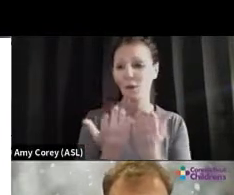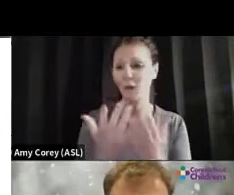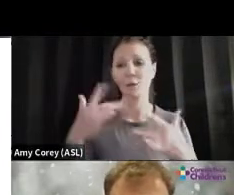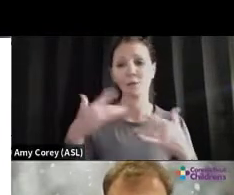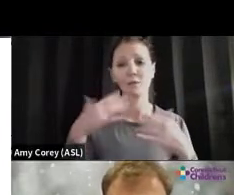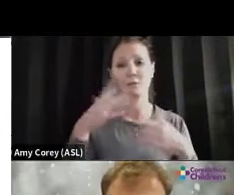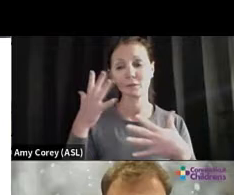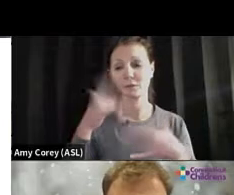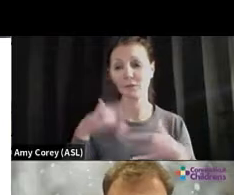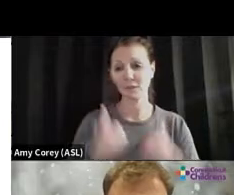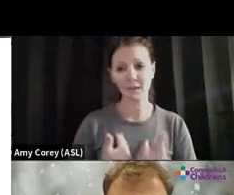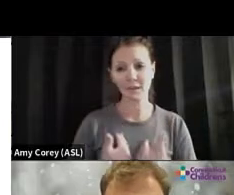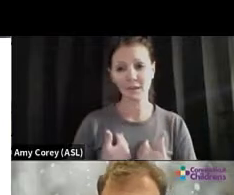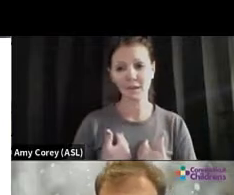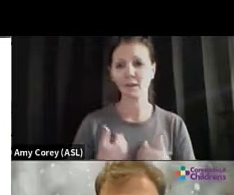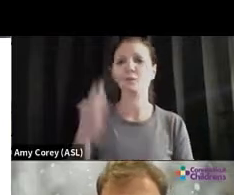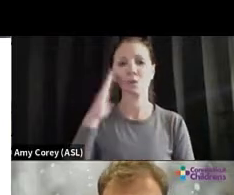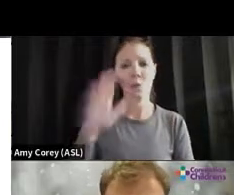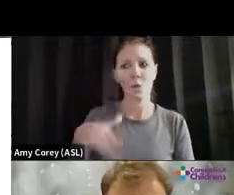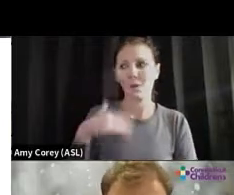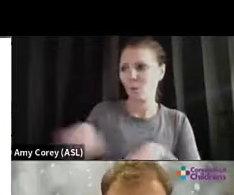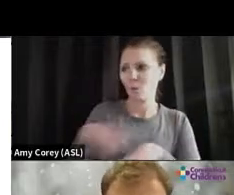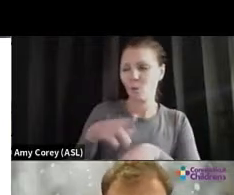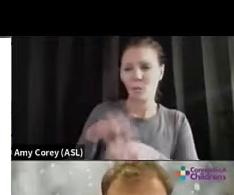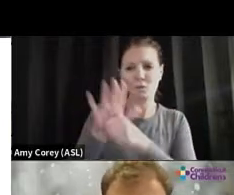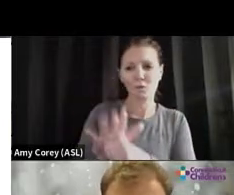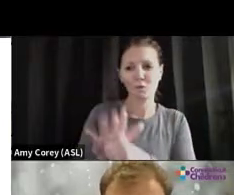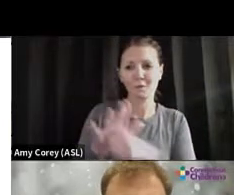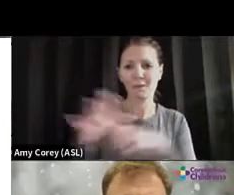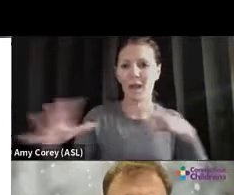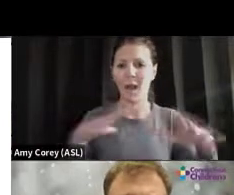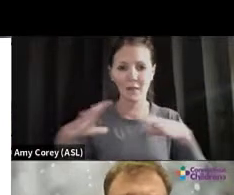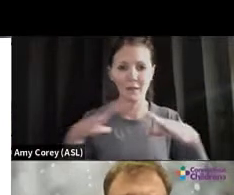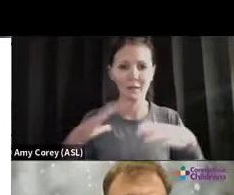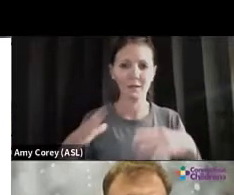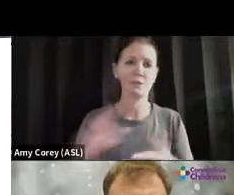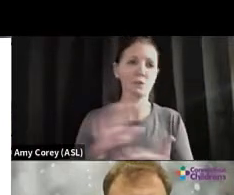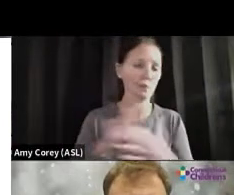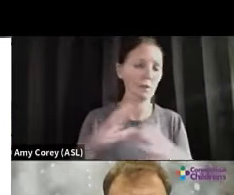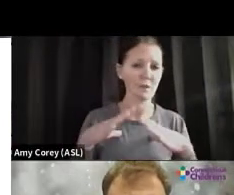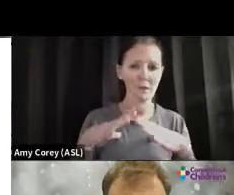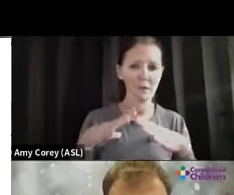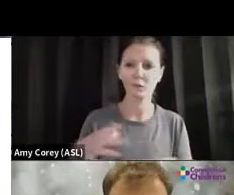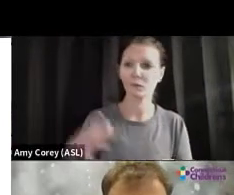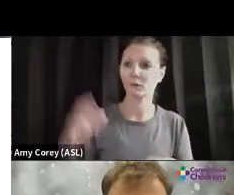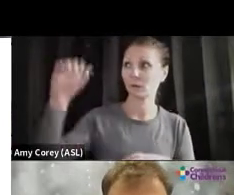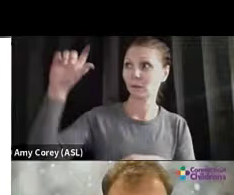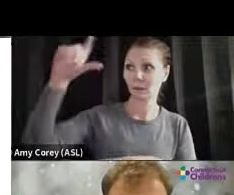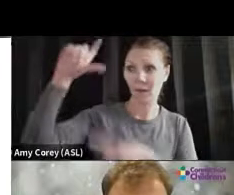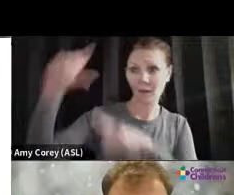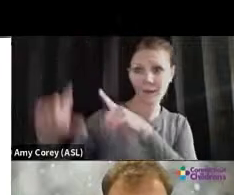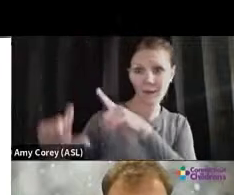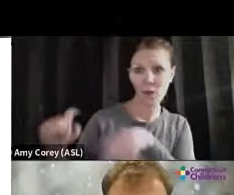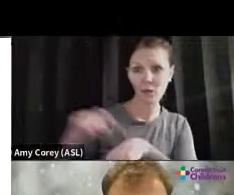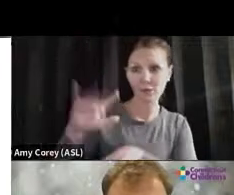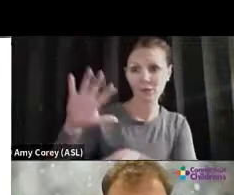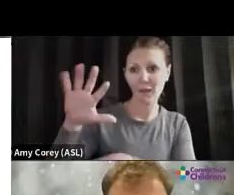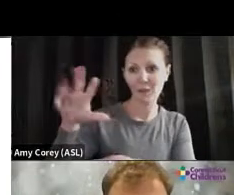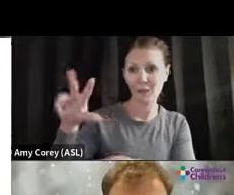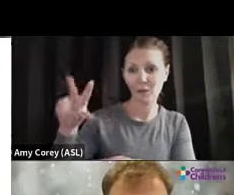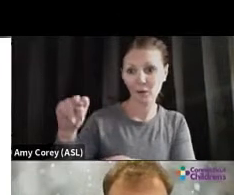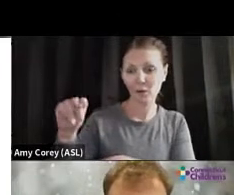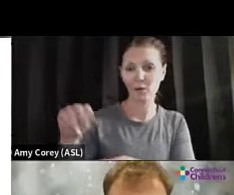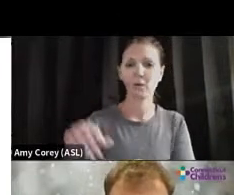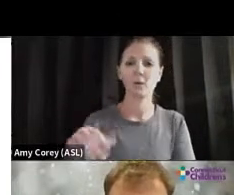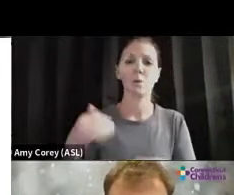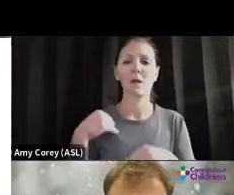stressors, right? Holidays, school vacation, dealing with the fact that sundown happens at 530. We've got trickle down from global level problems